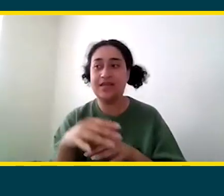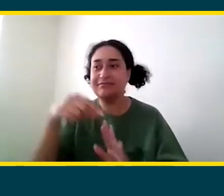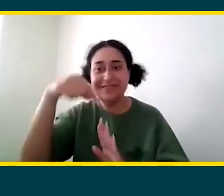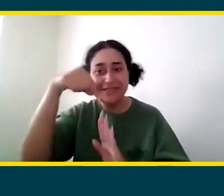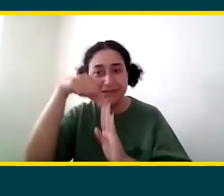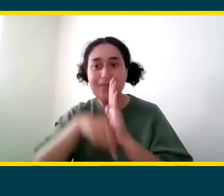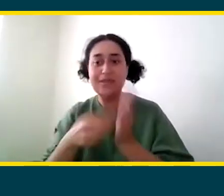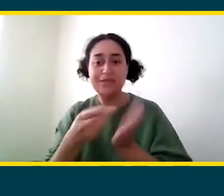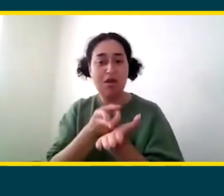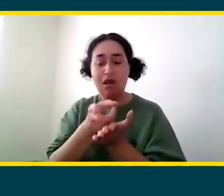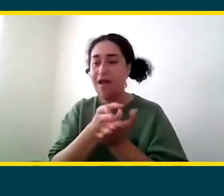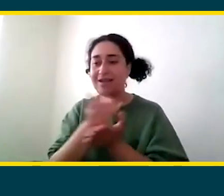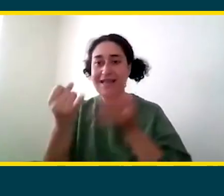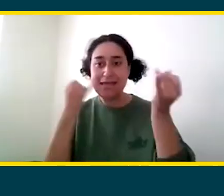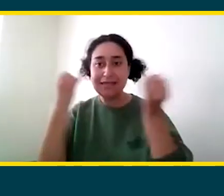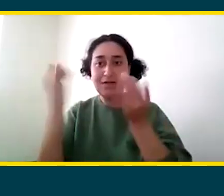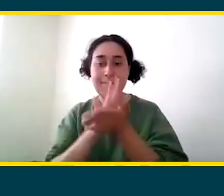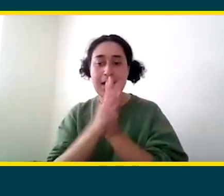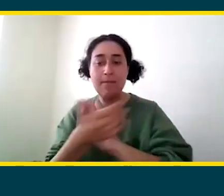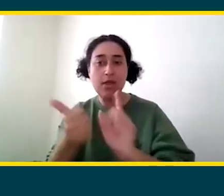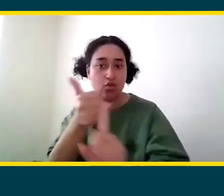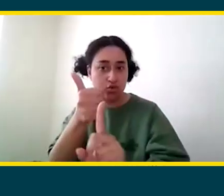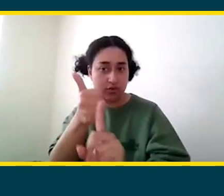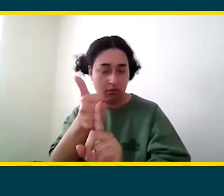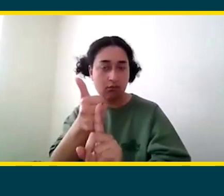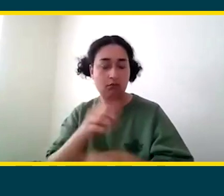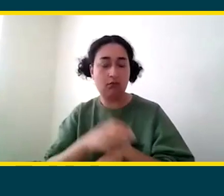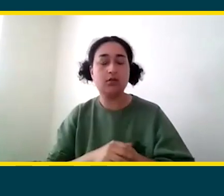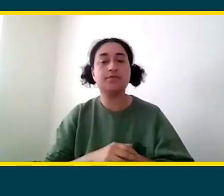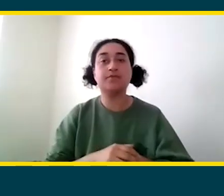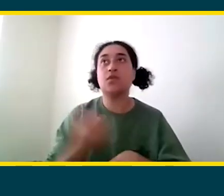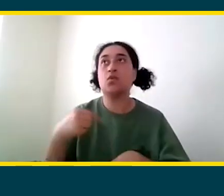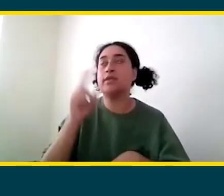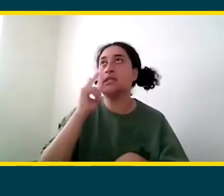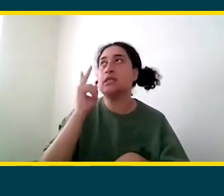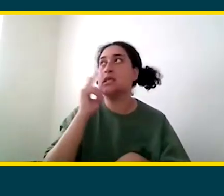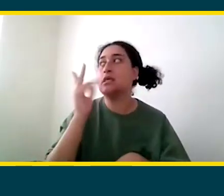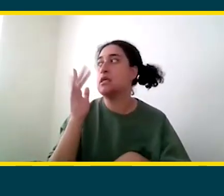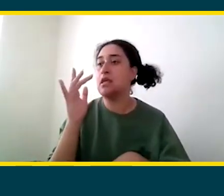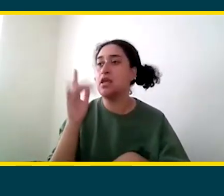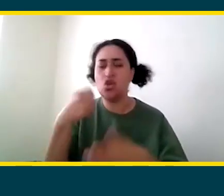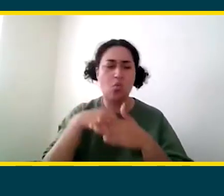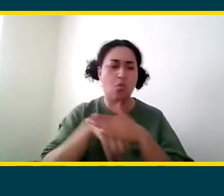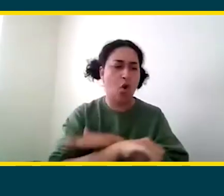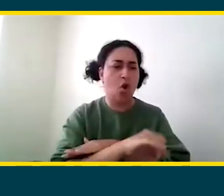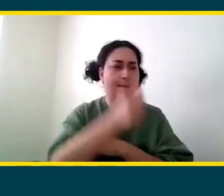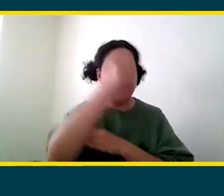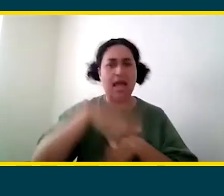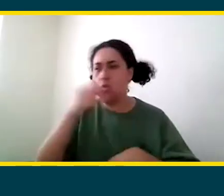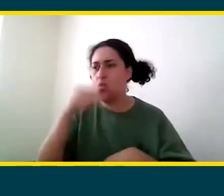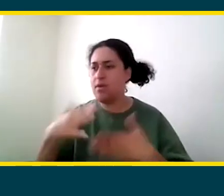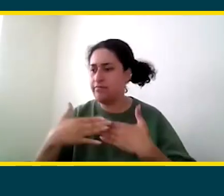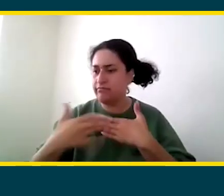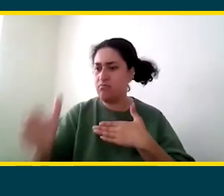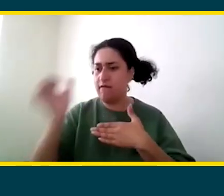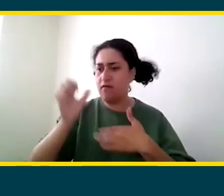because something we see as being like you're born a man, born a woman, that's all you're going to be for the rest of your